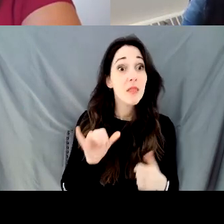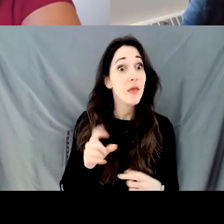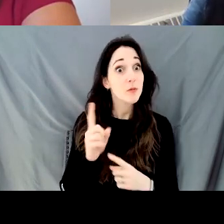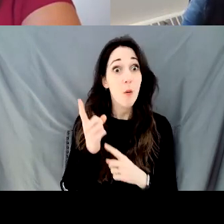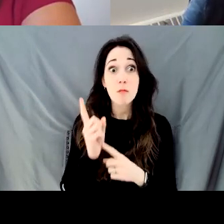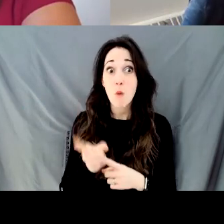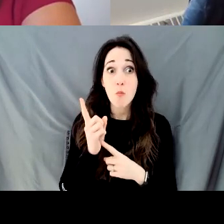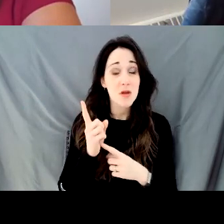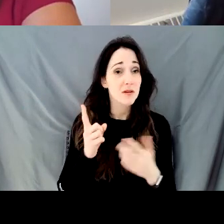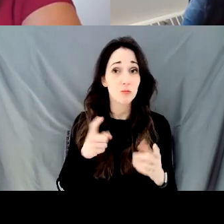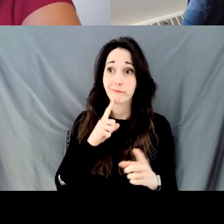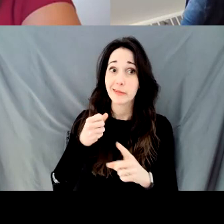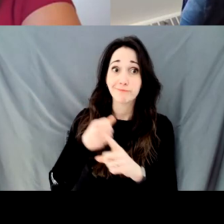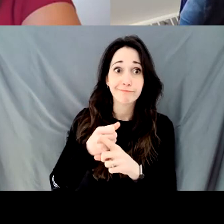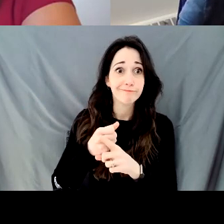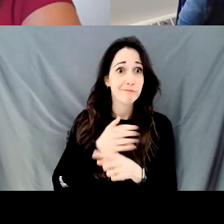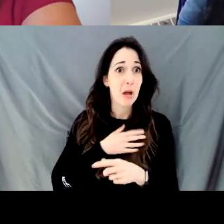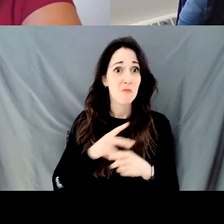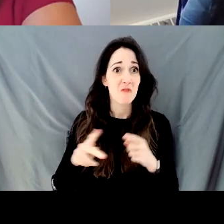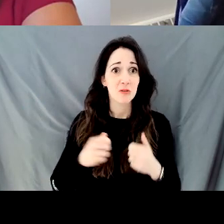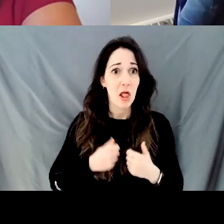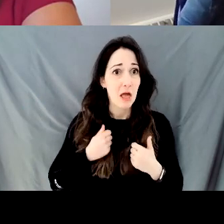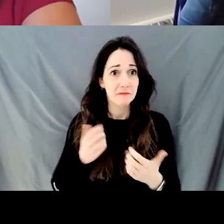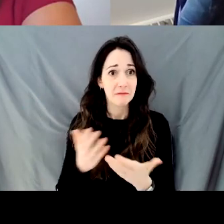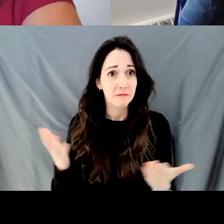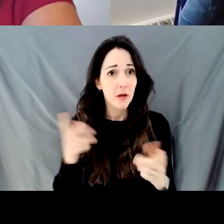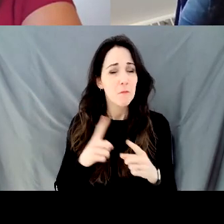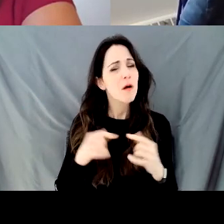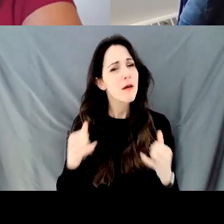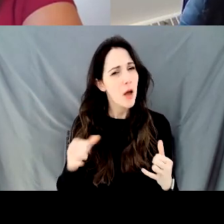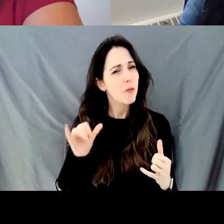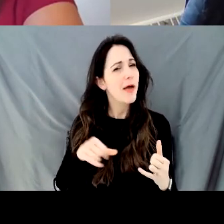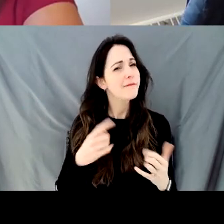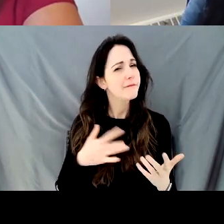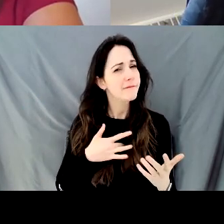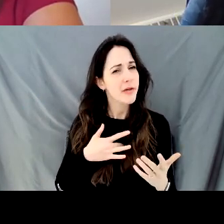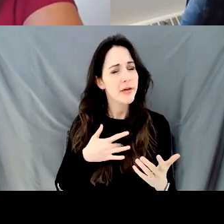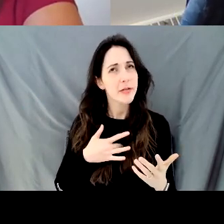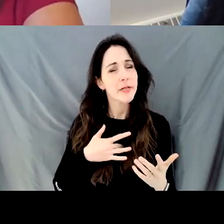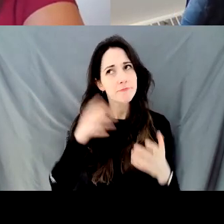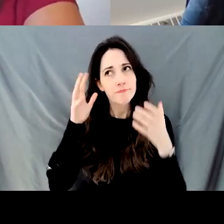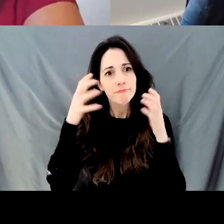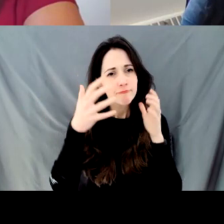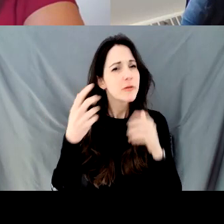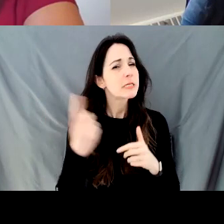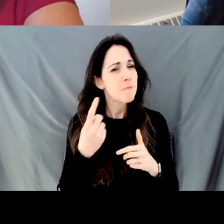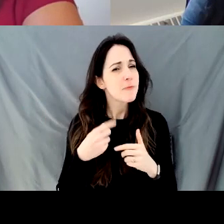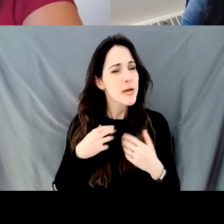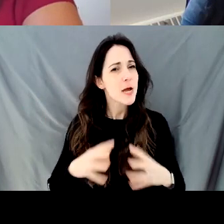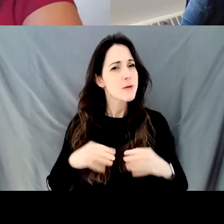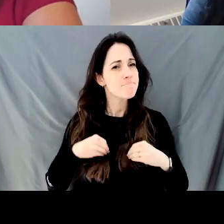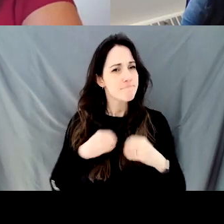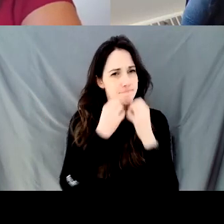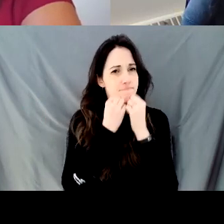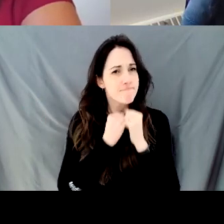professionally it's been a hinder. But now I think about it more as something that I have to embrace. It's also something that